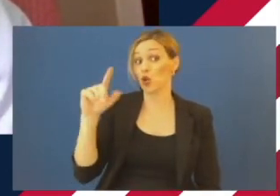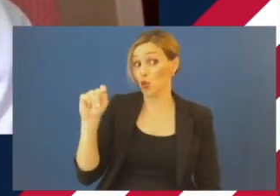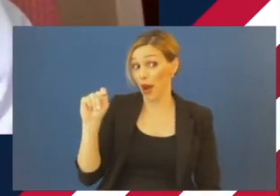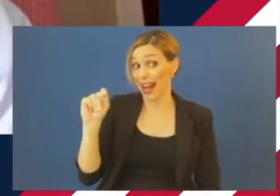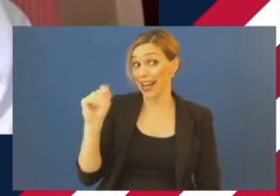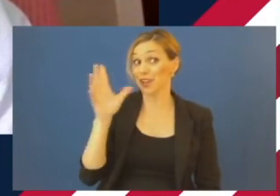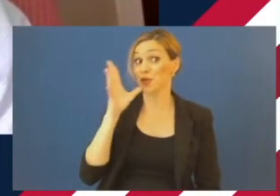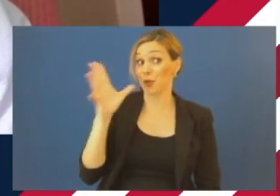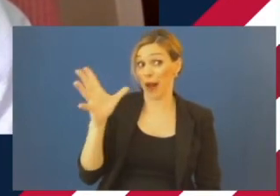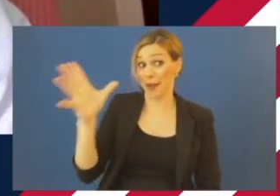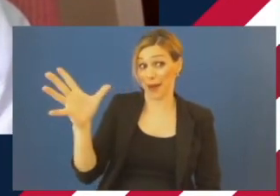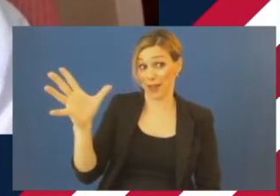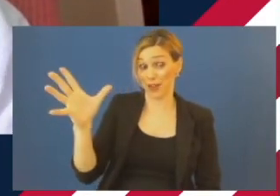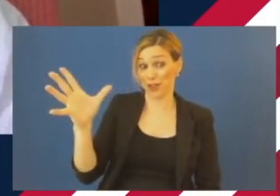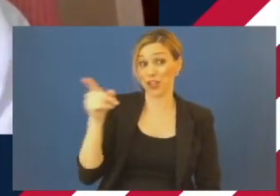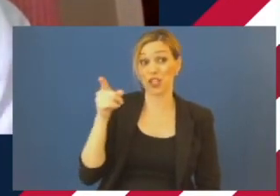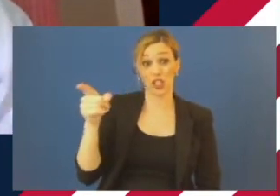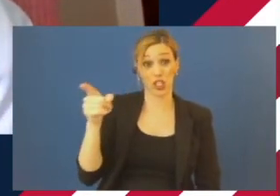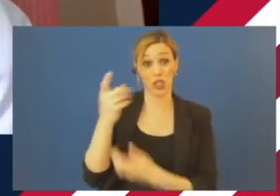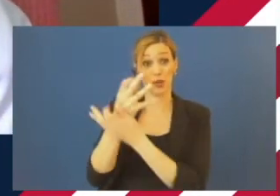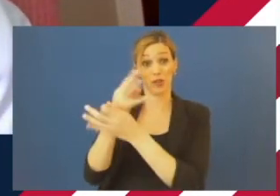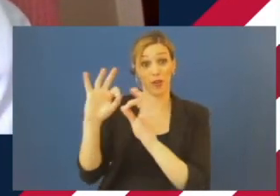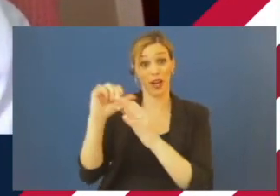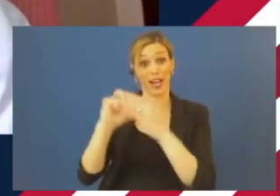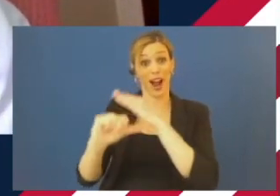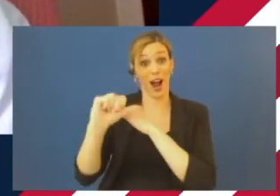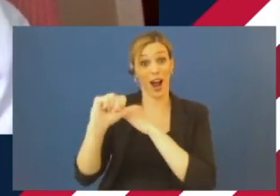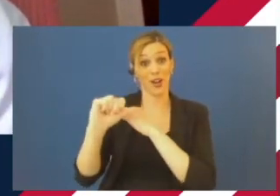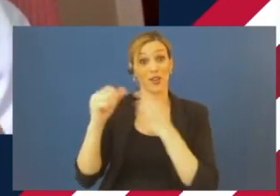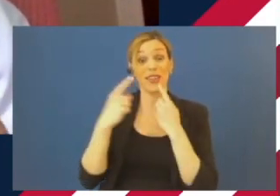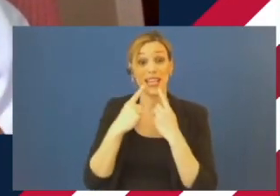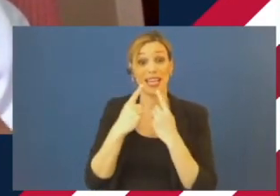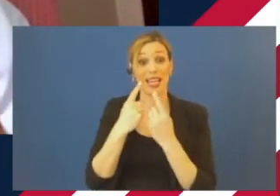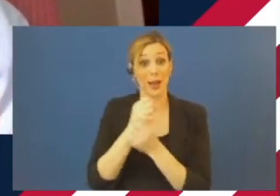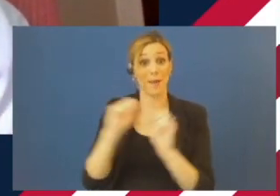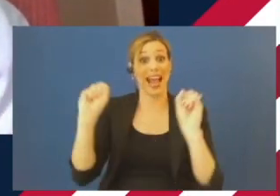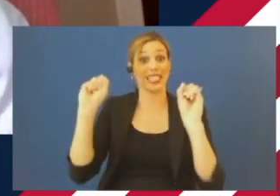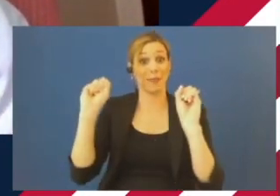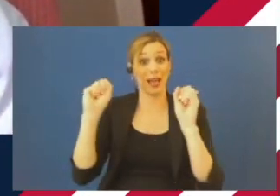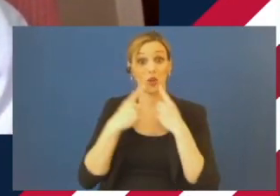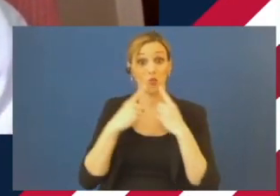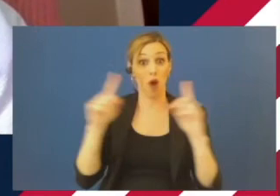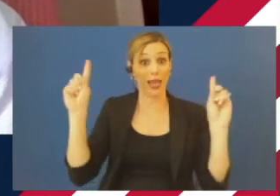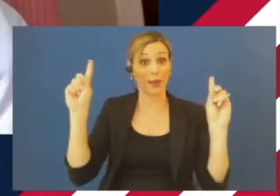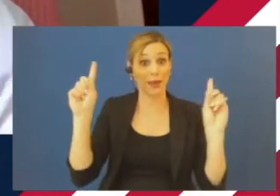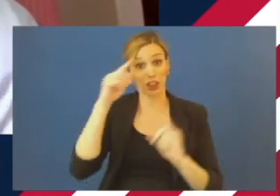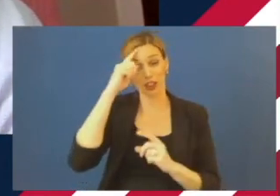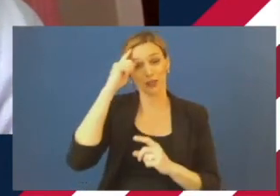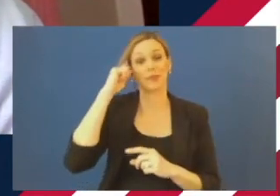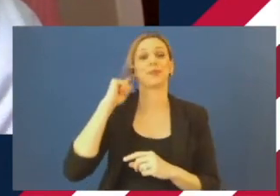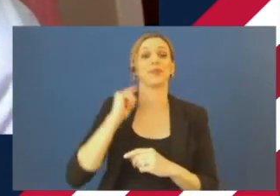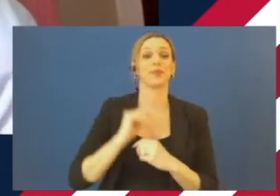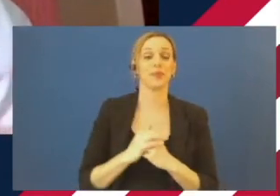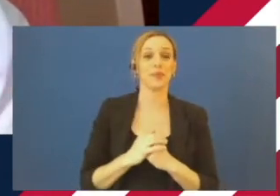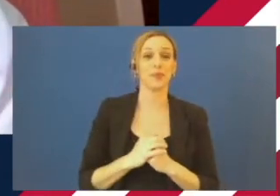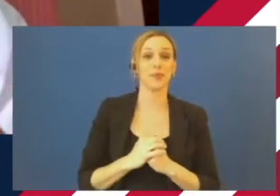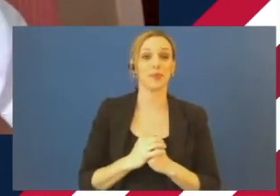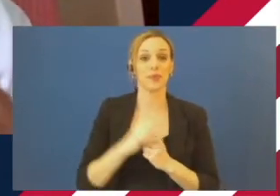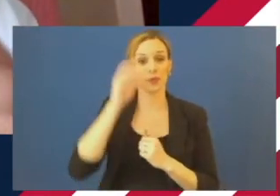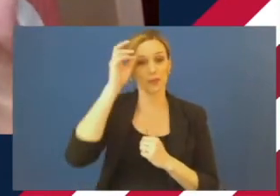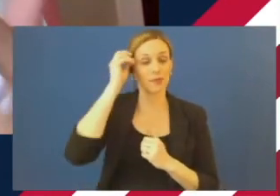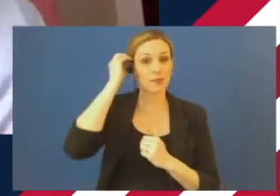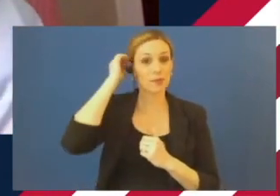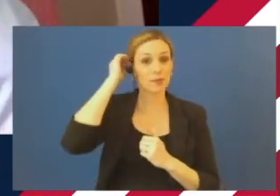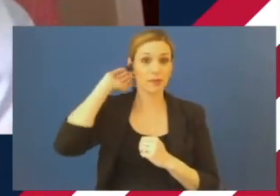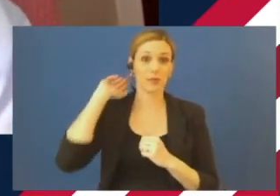the Emancipation Proclamation. And I think often about the fact that despite all of that, we